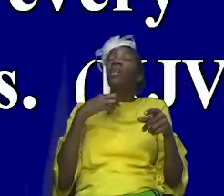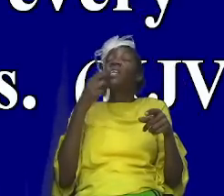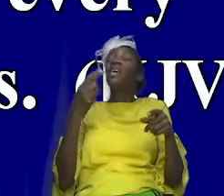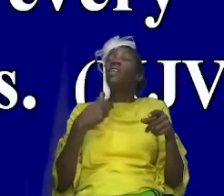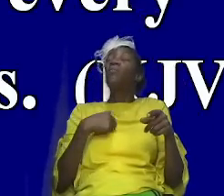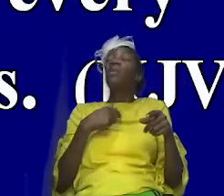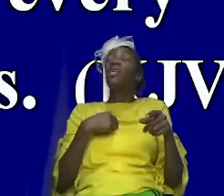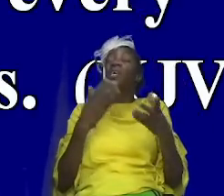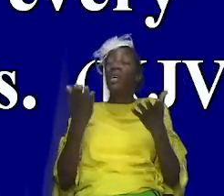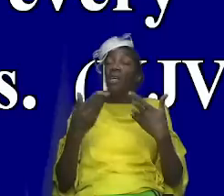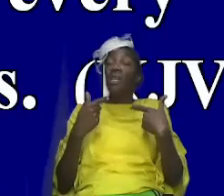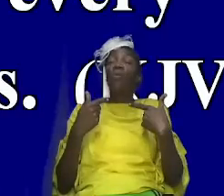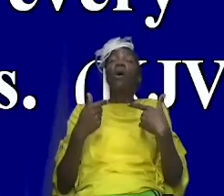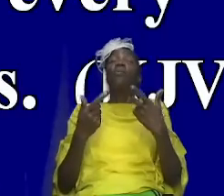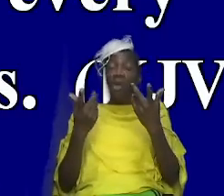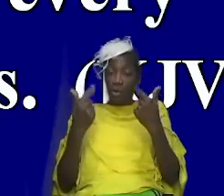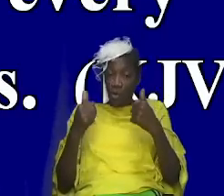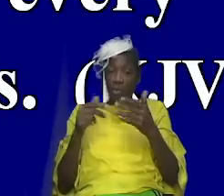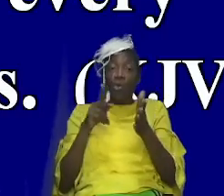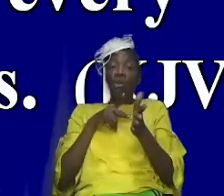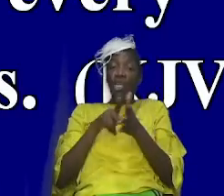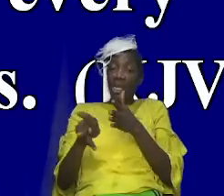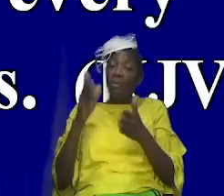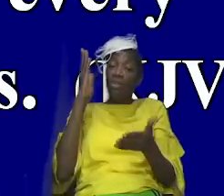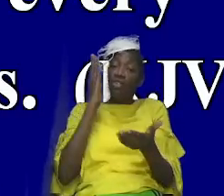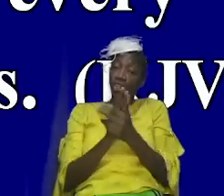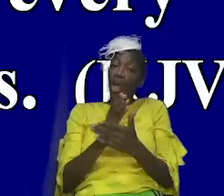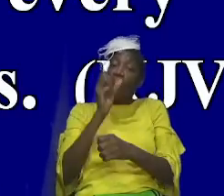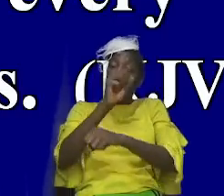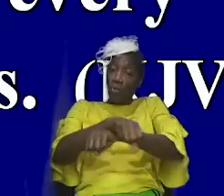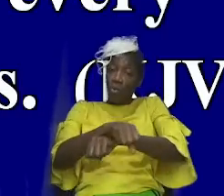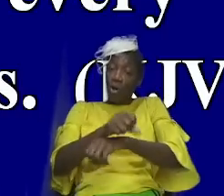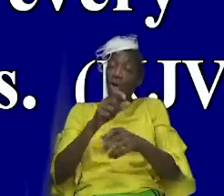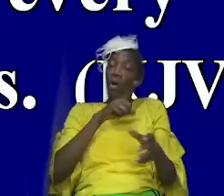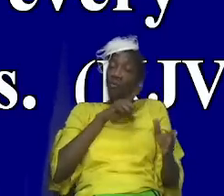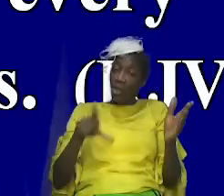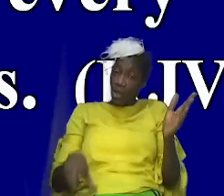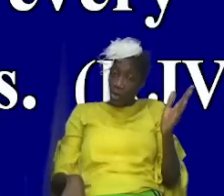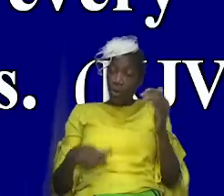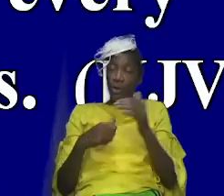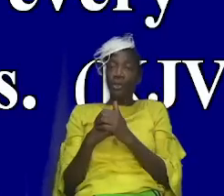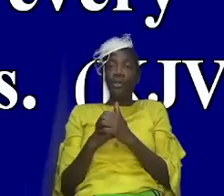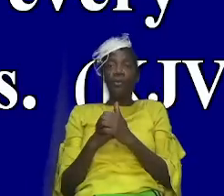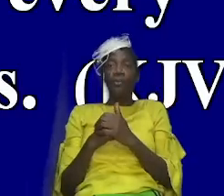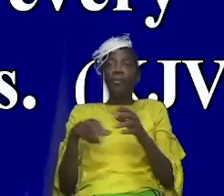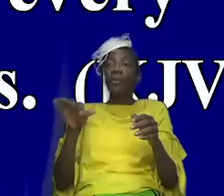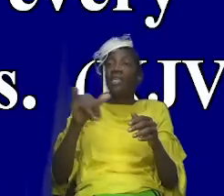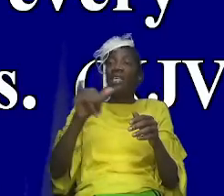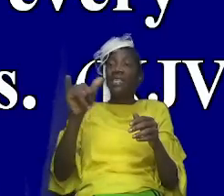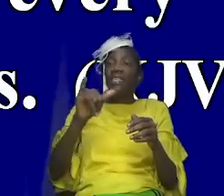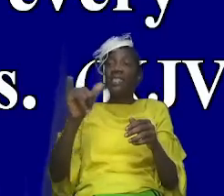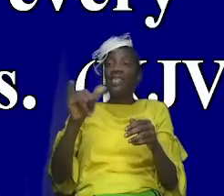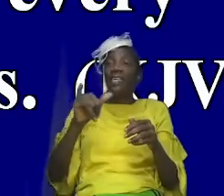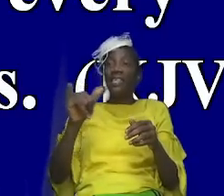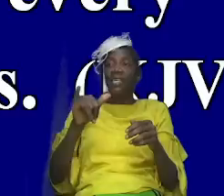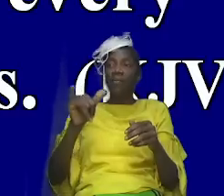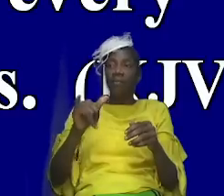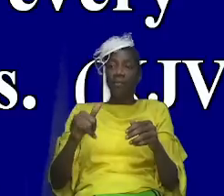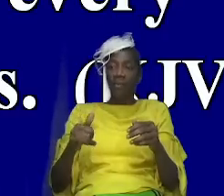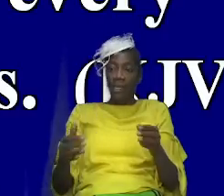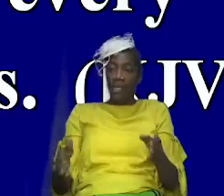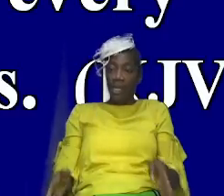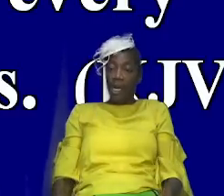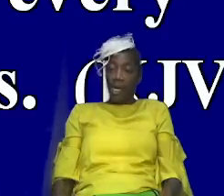occasion. They wanted him to come down to kill him, to stop the work of the Lord. Brethren beloved, in the same way that the walls were